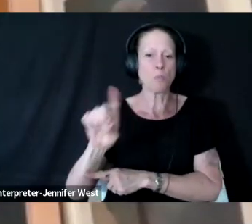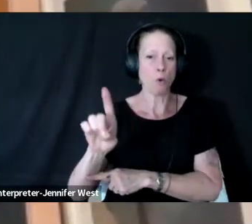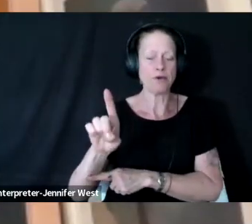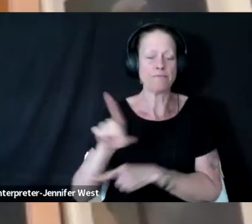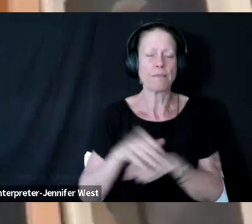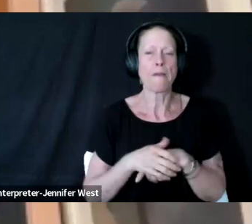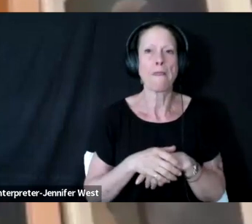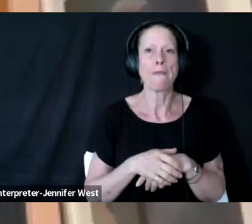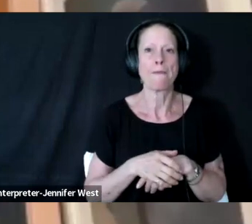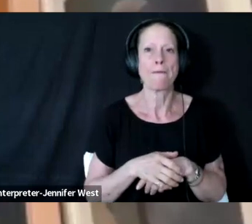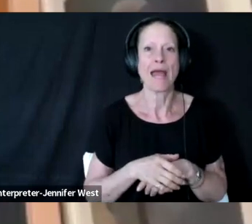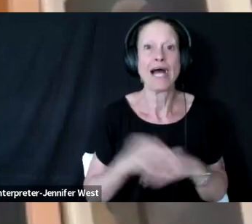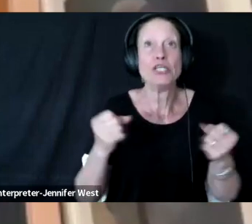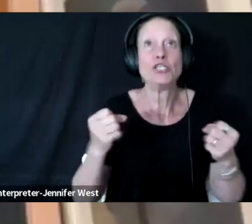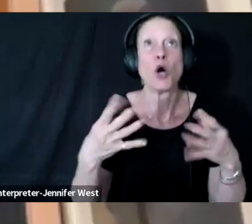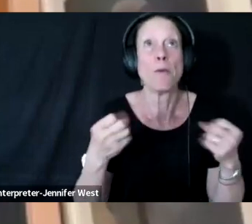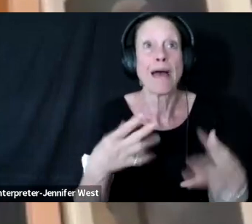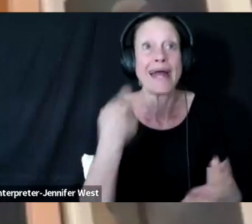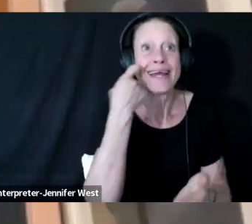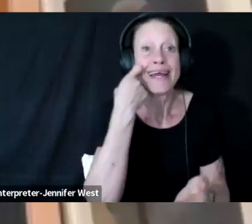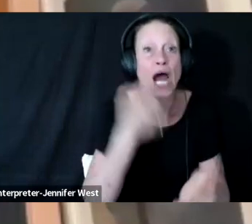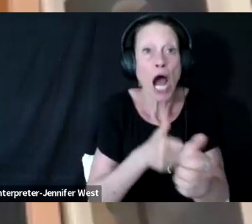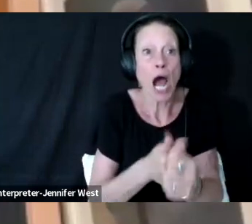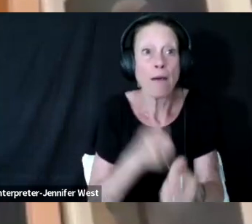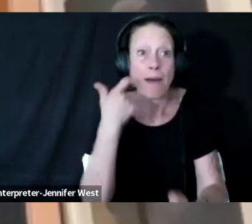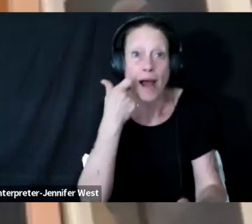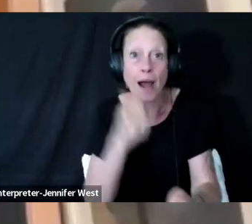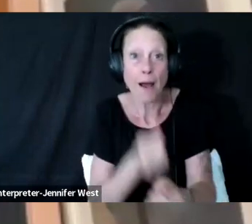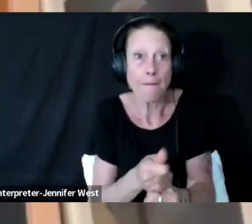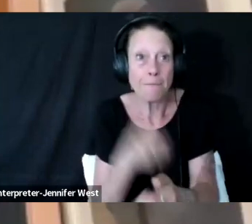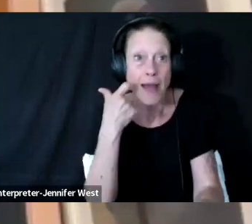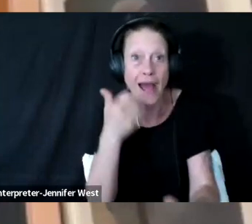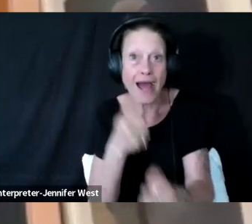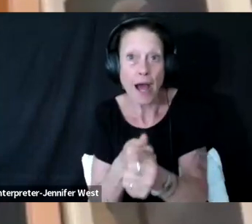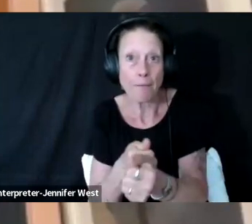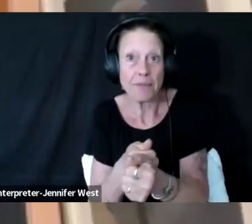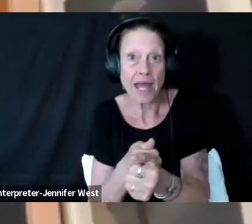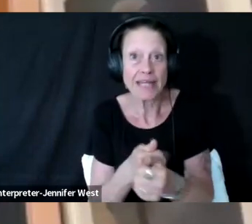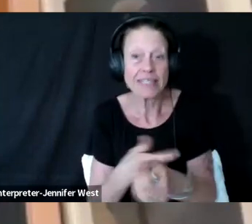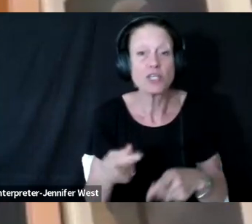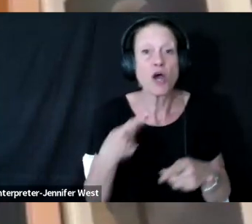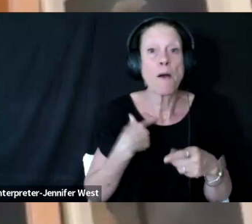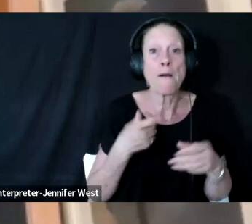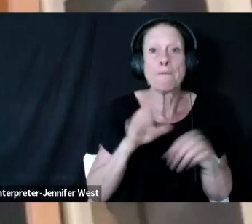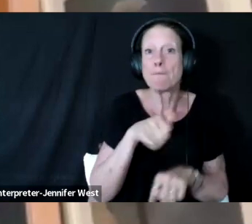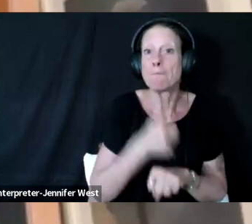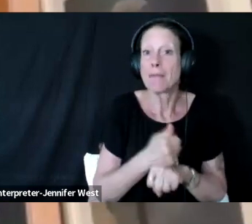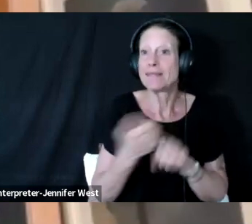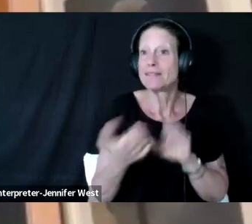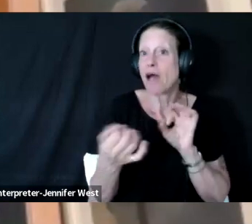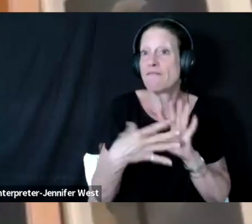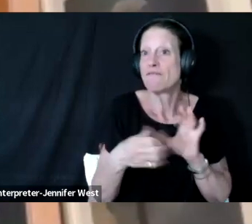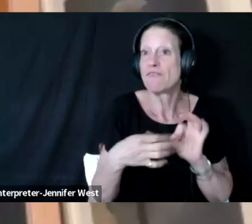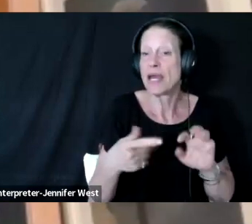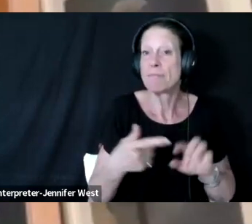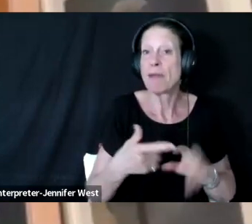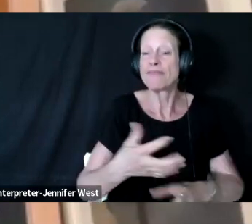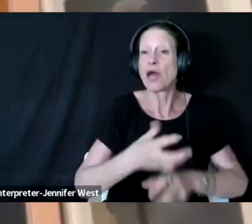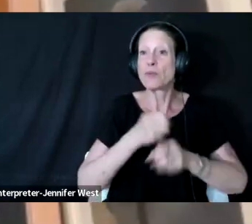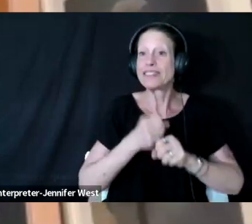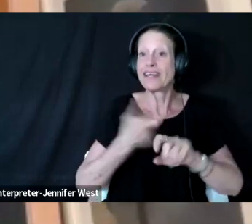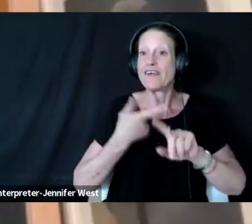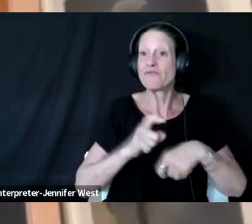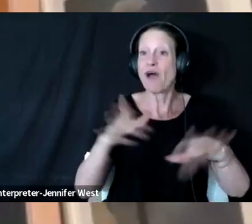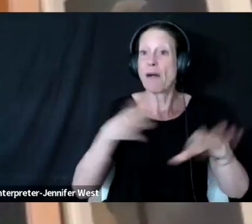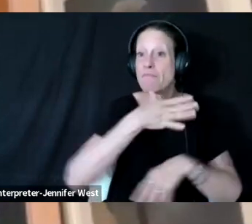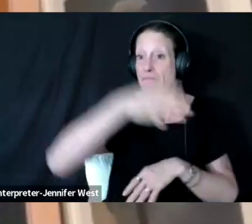There's been so many updates we've made, all based on feedback that we've received from parents